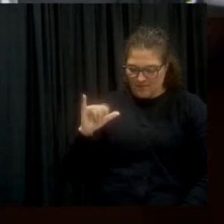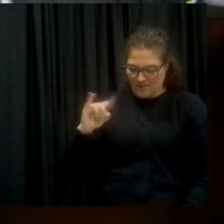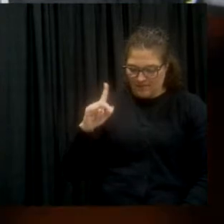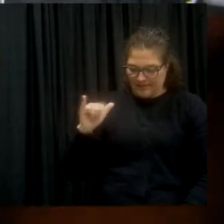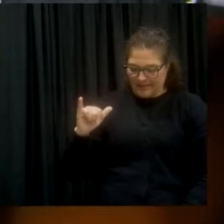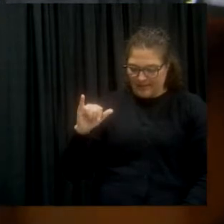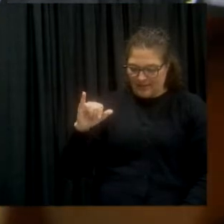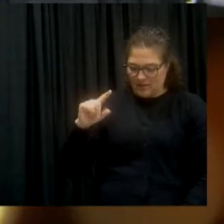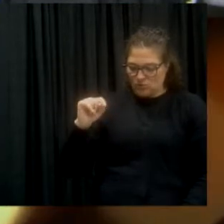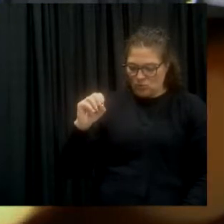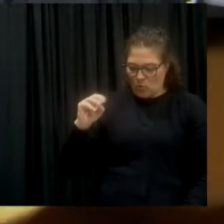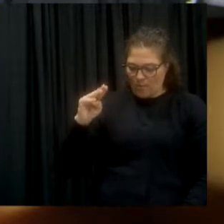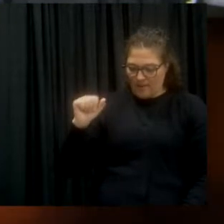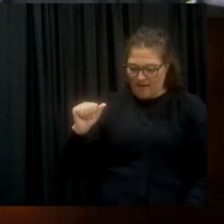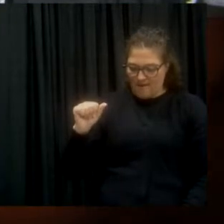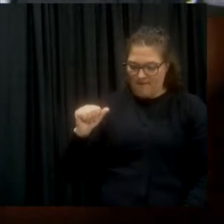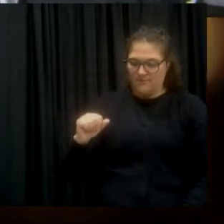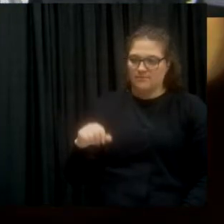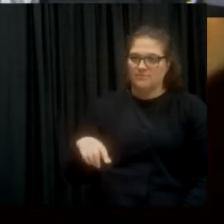Lily Toma.